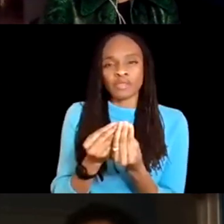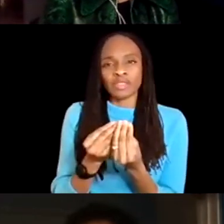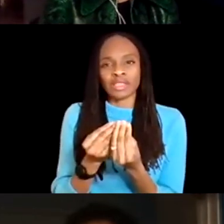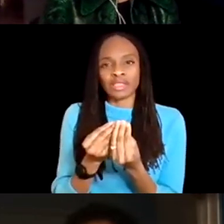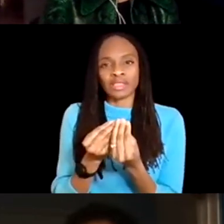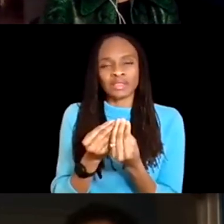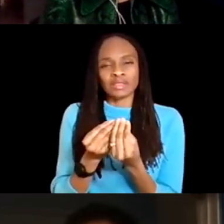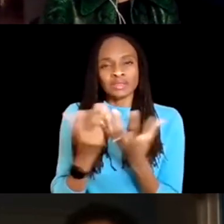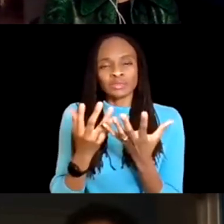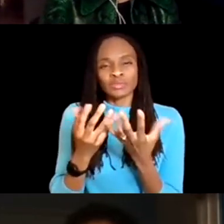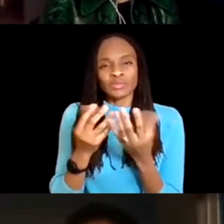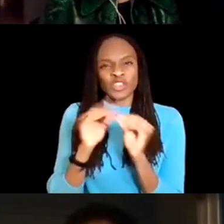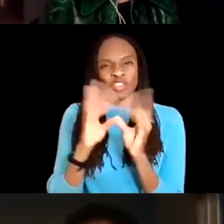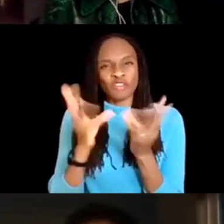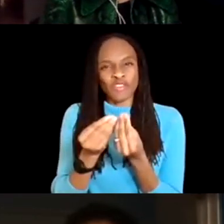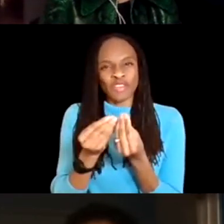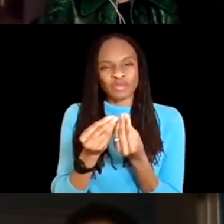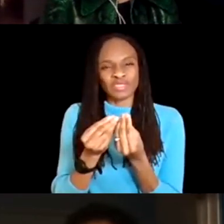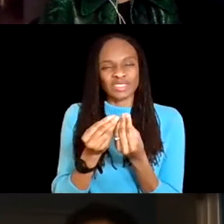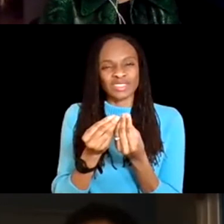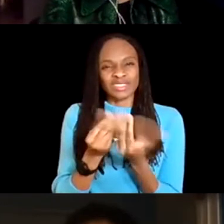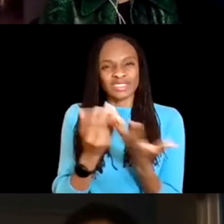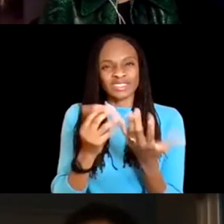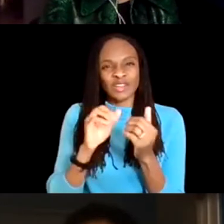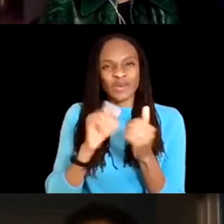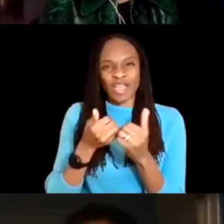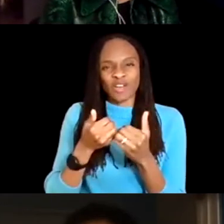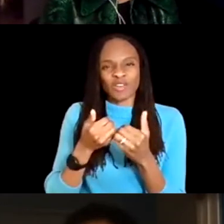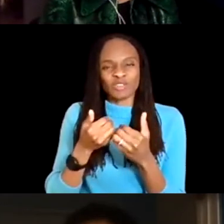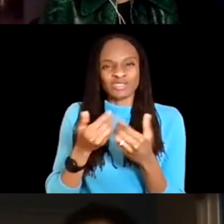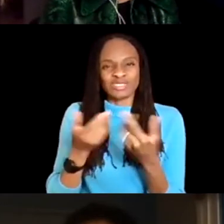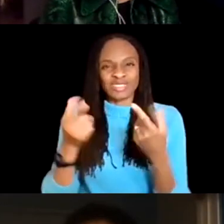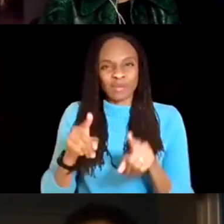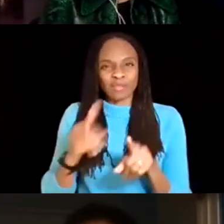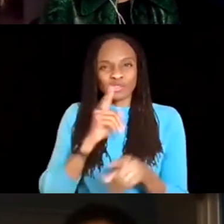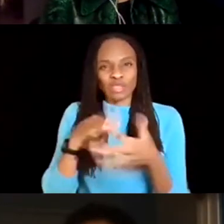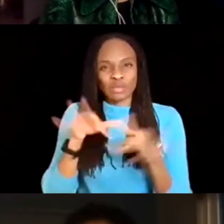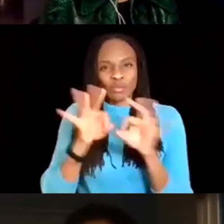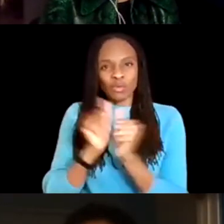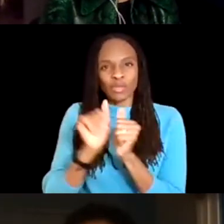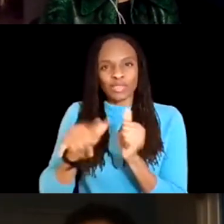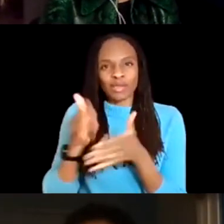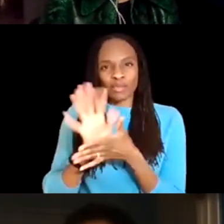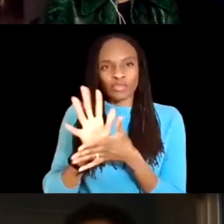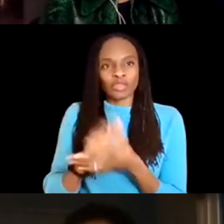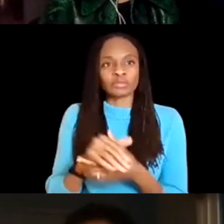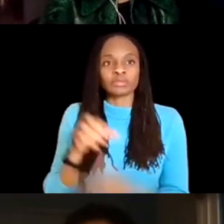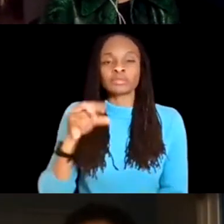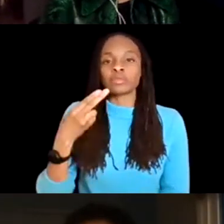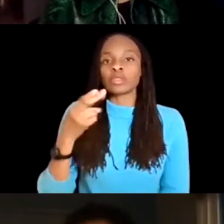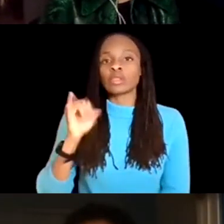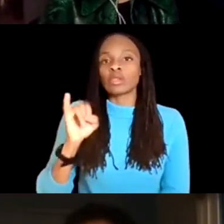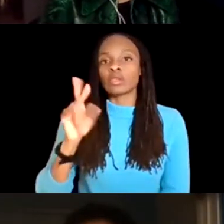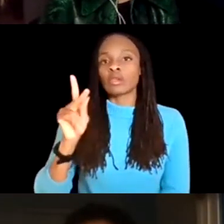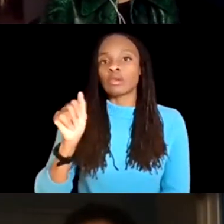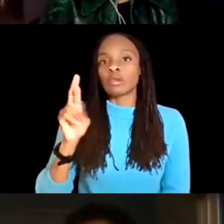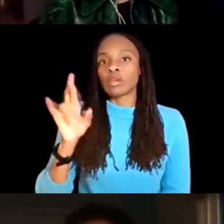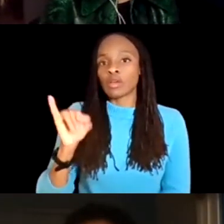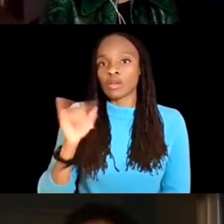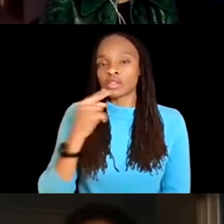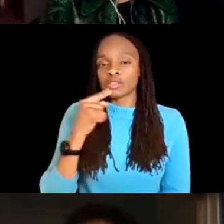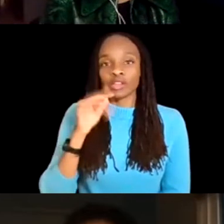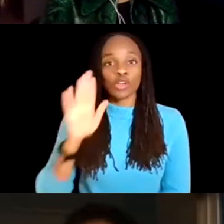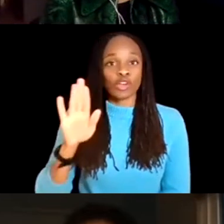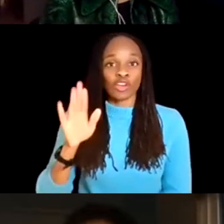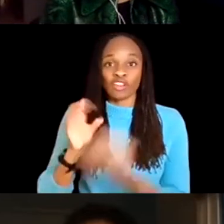given that family dynamics are so central to that movie. her family was very supportive, her